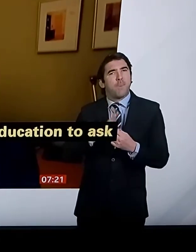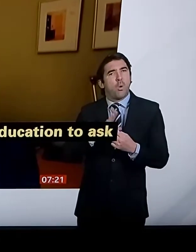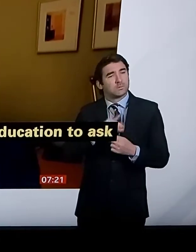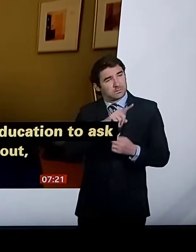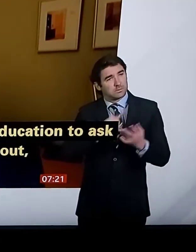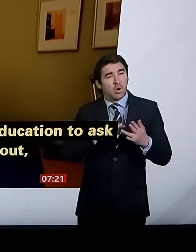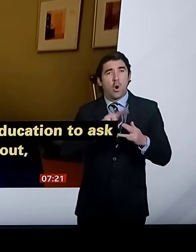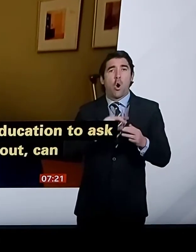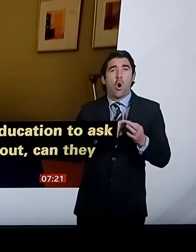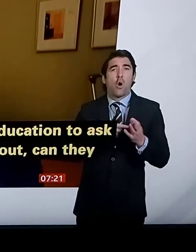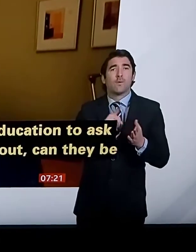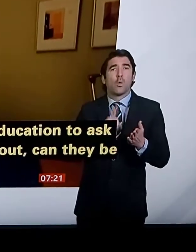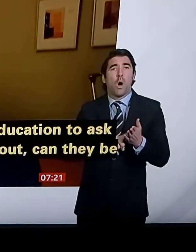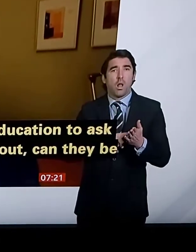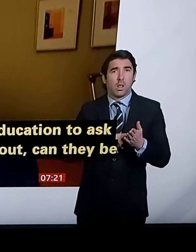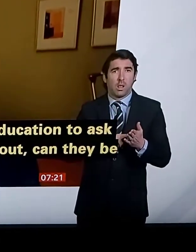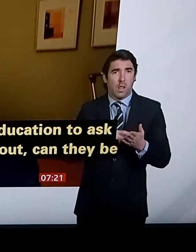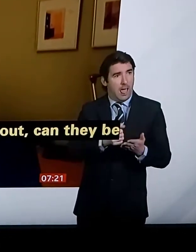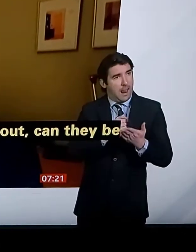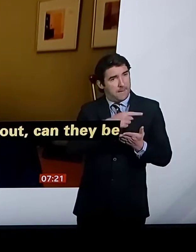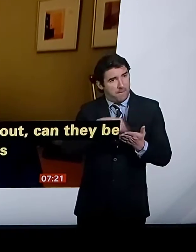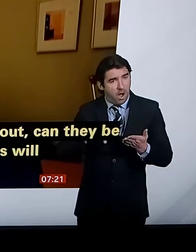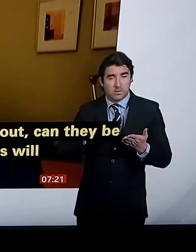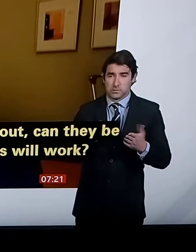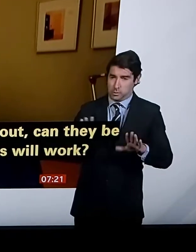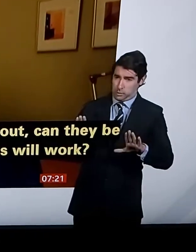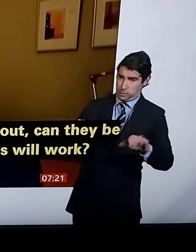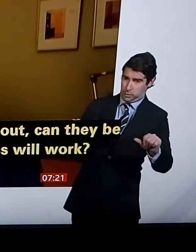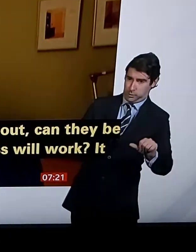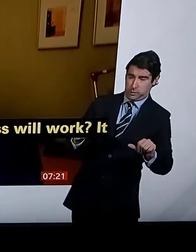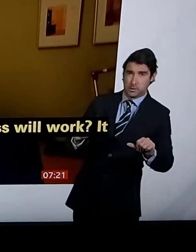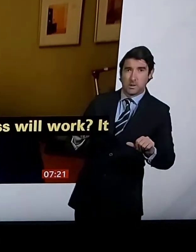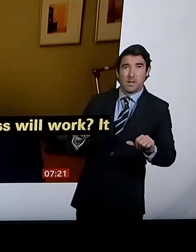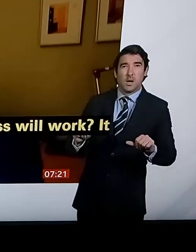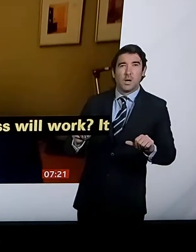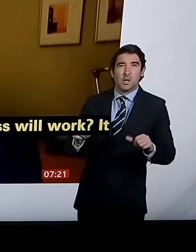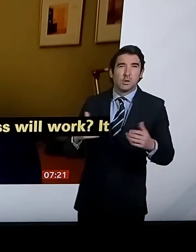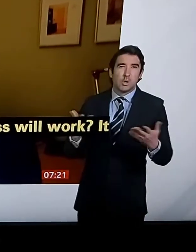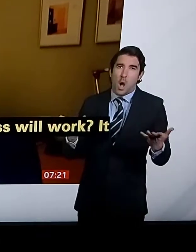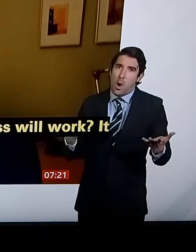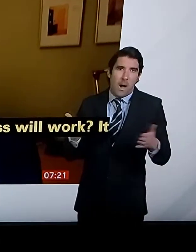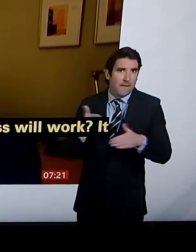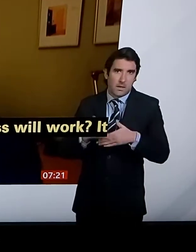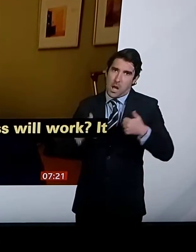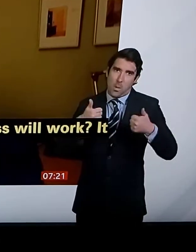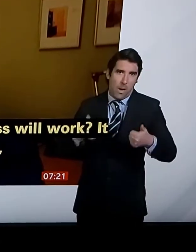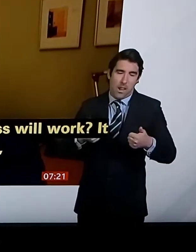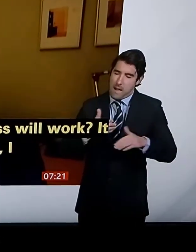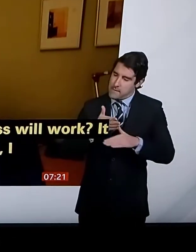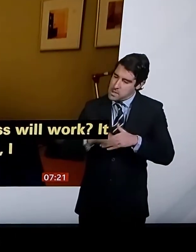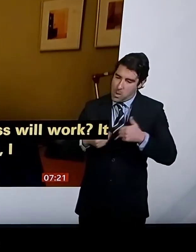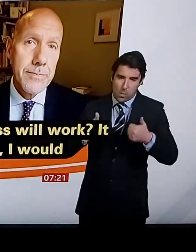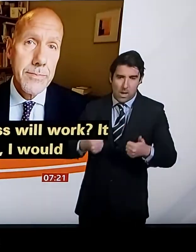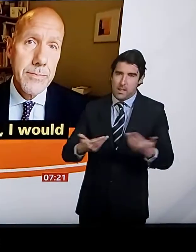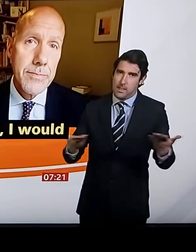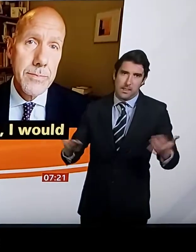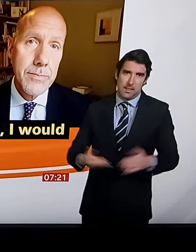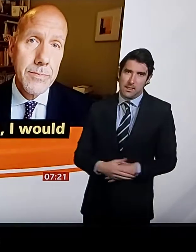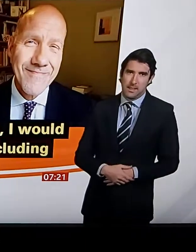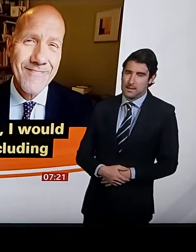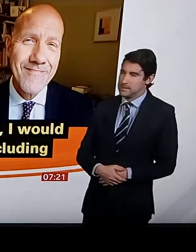looking to all of us, I suspect, probably including the Secretary of State. I know you were listening. Weren't asked early on. Sorry about that,